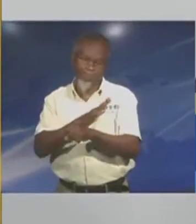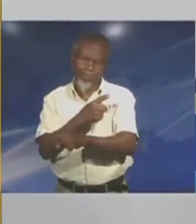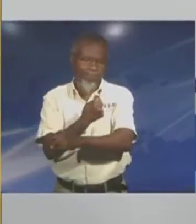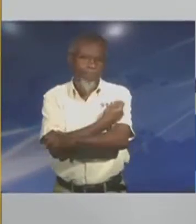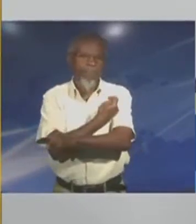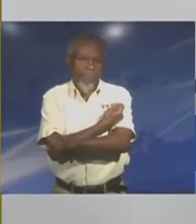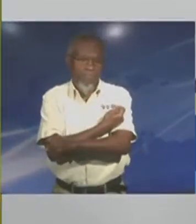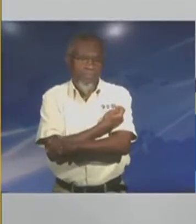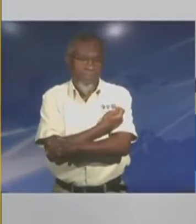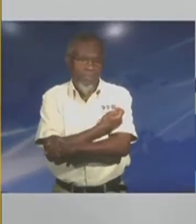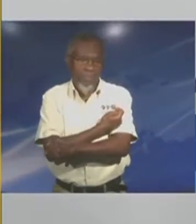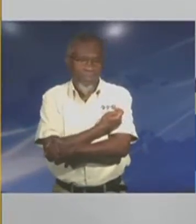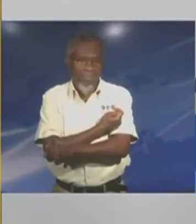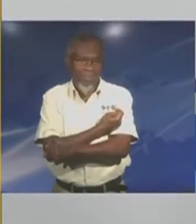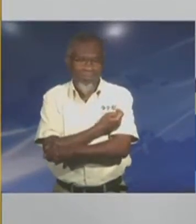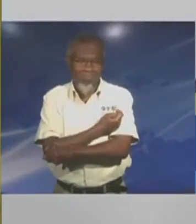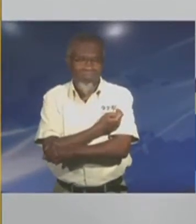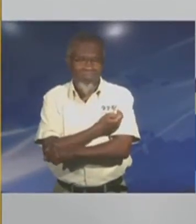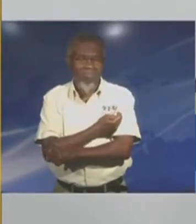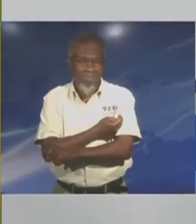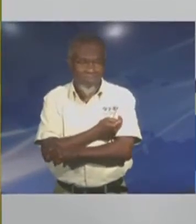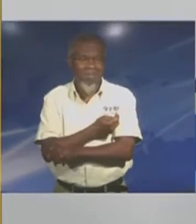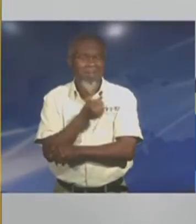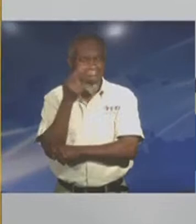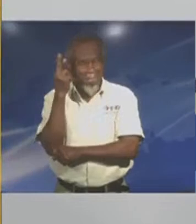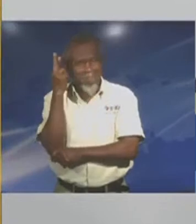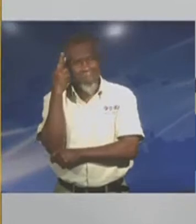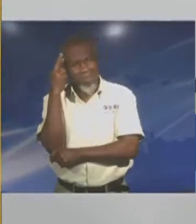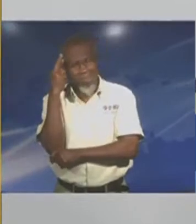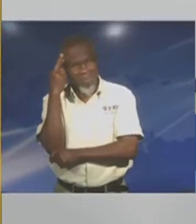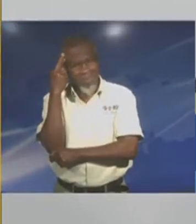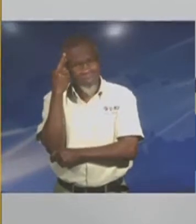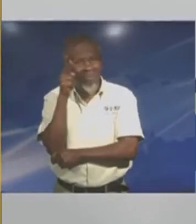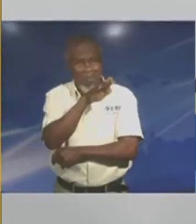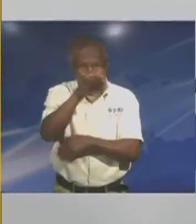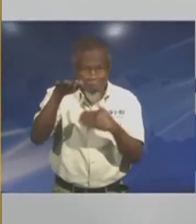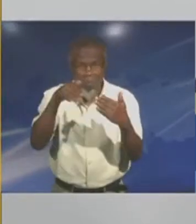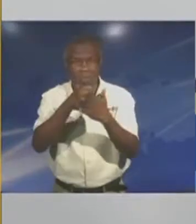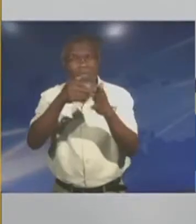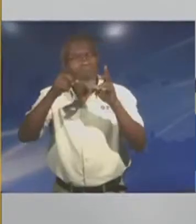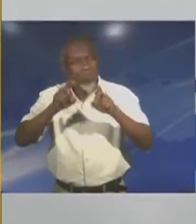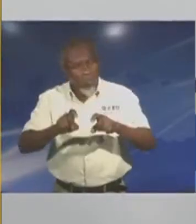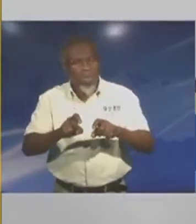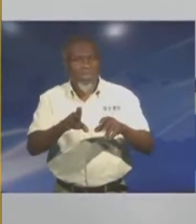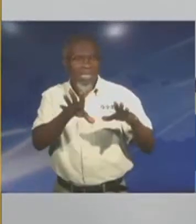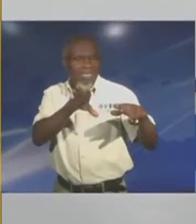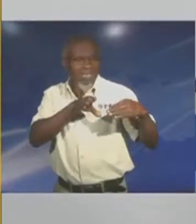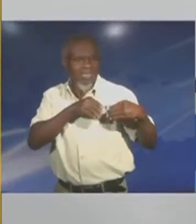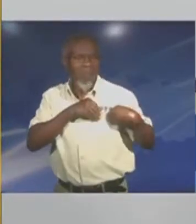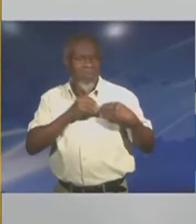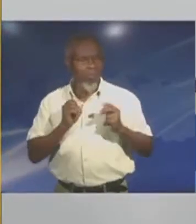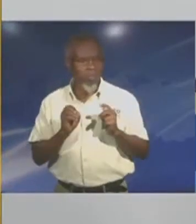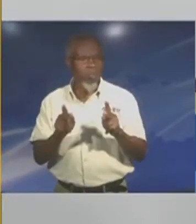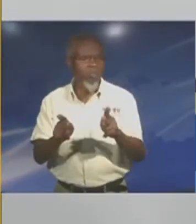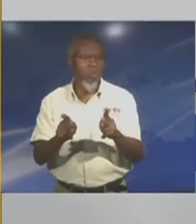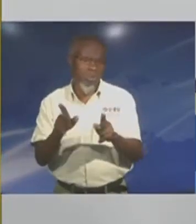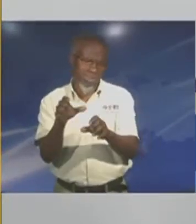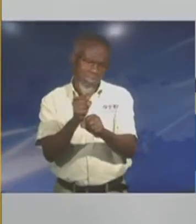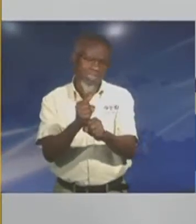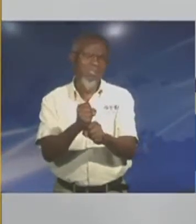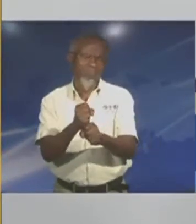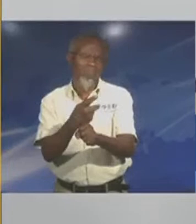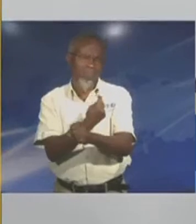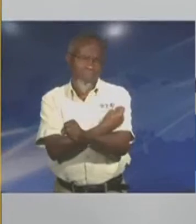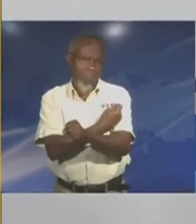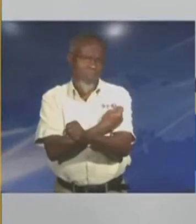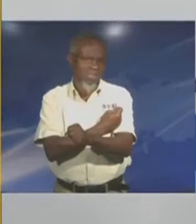a reminder to all of us that we need to take up on the offer to become fully vaccinated,